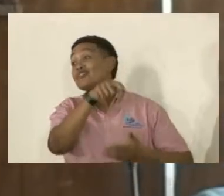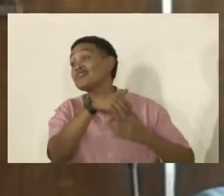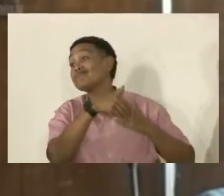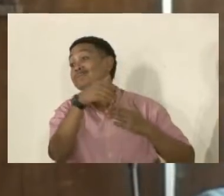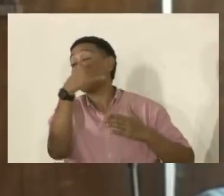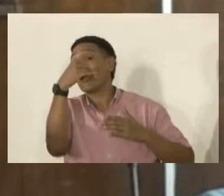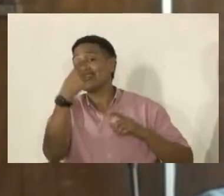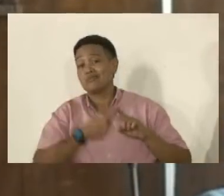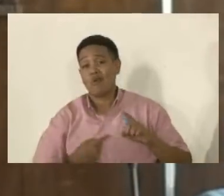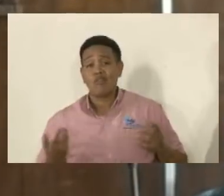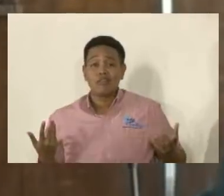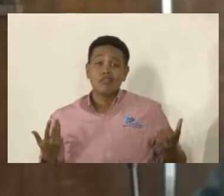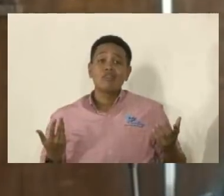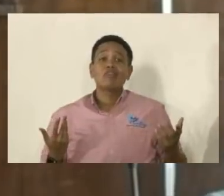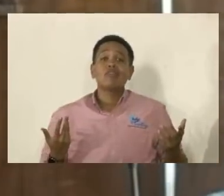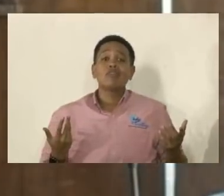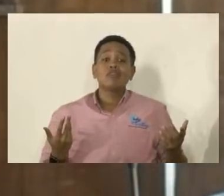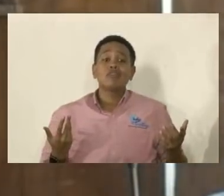months.